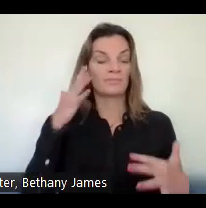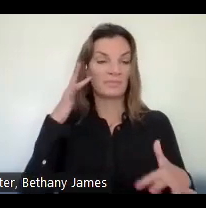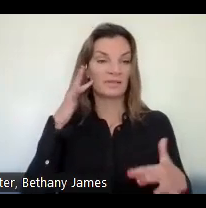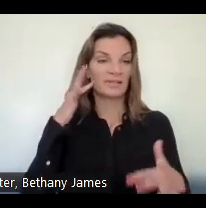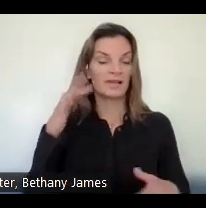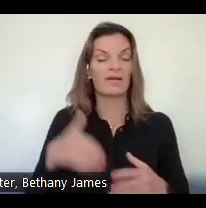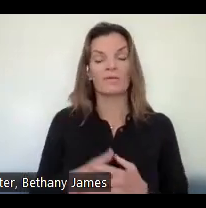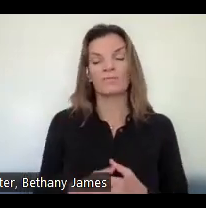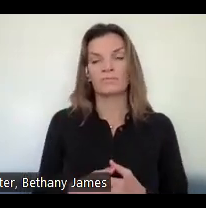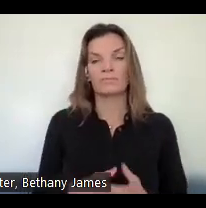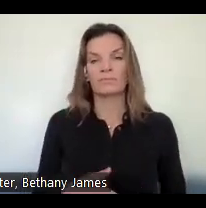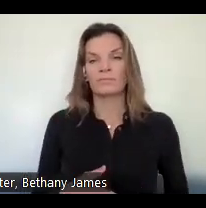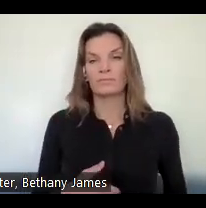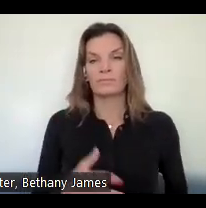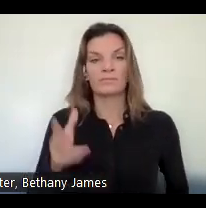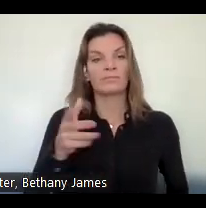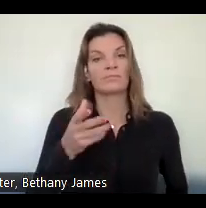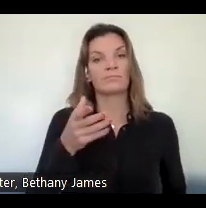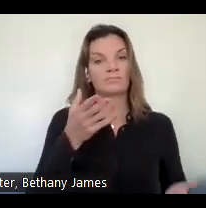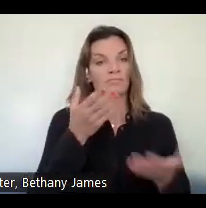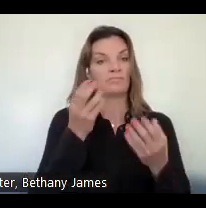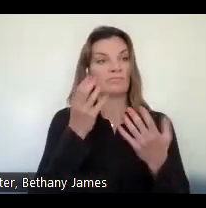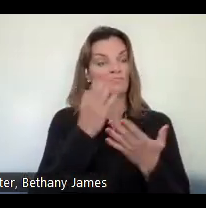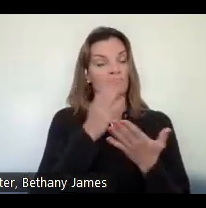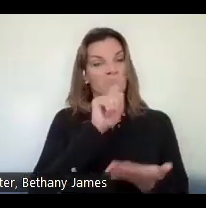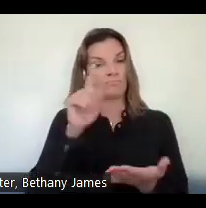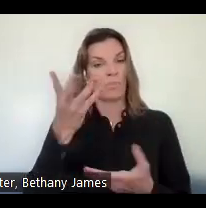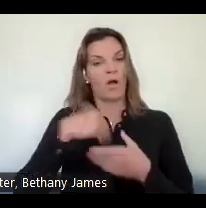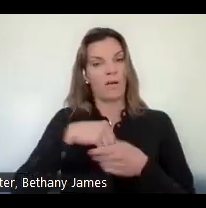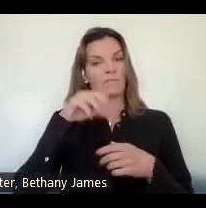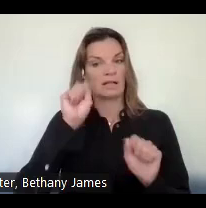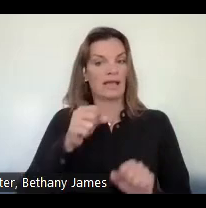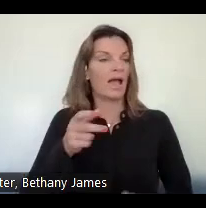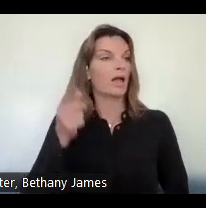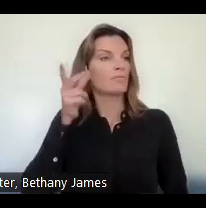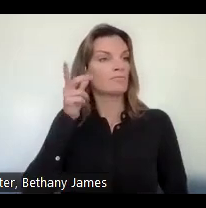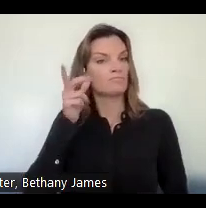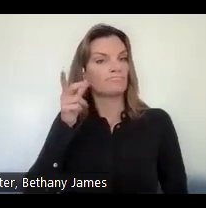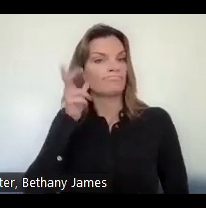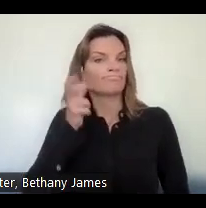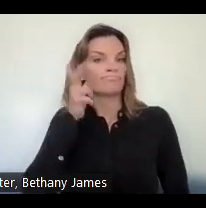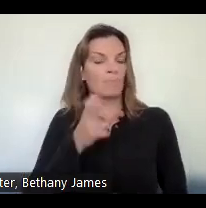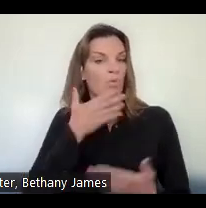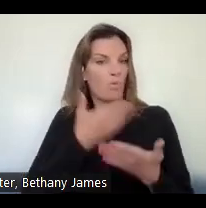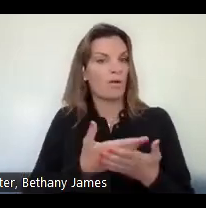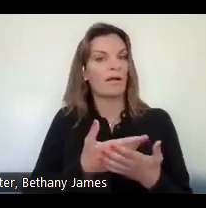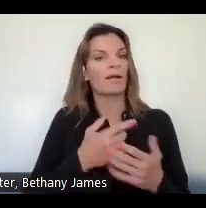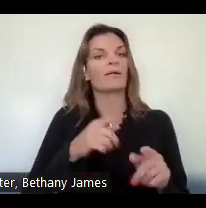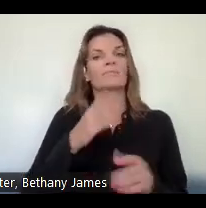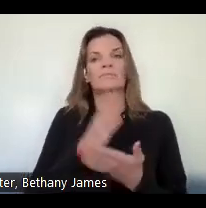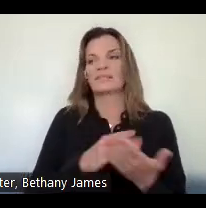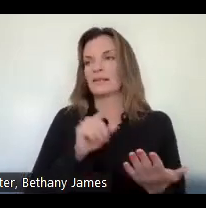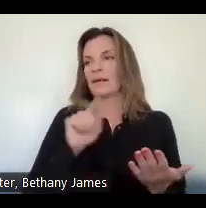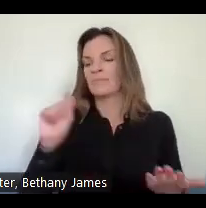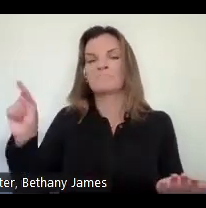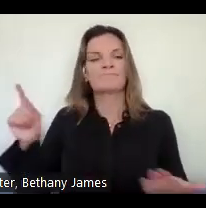of them can hear extremely well or not pay attention to some of the sounds that might be in their